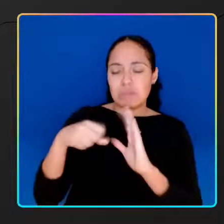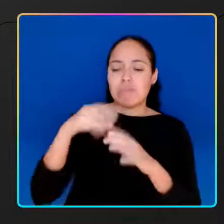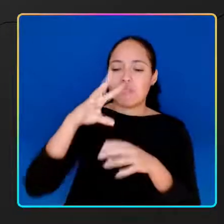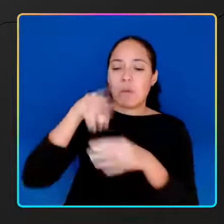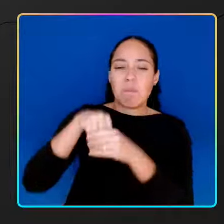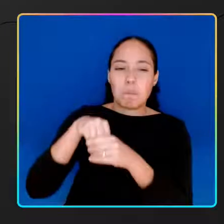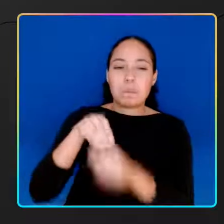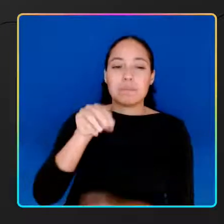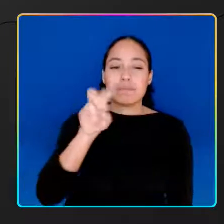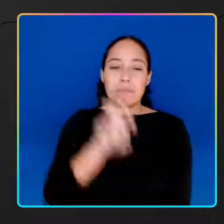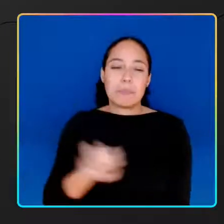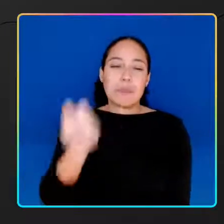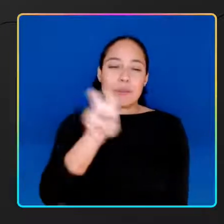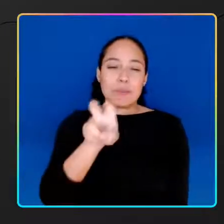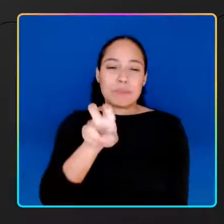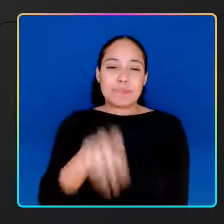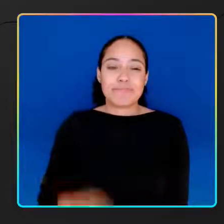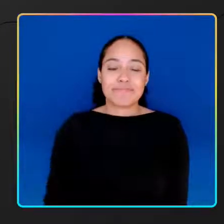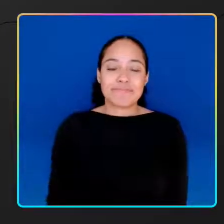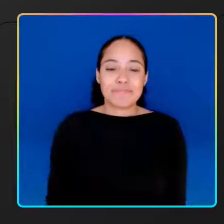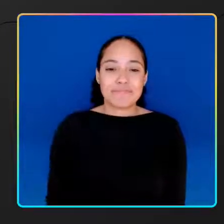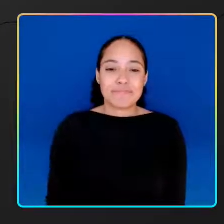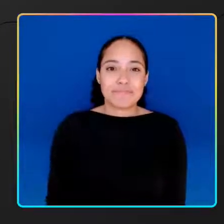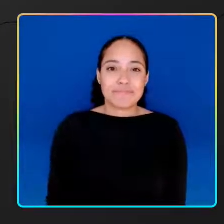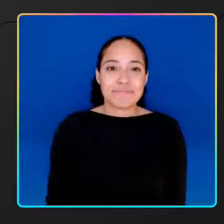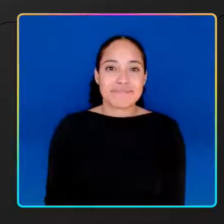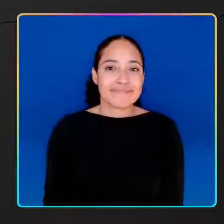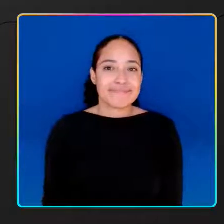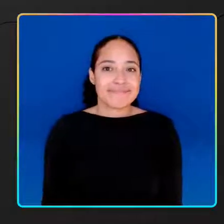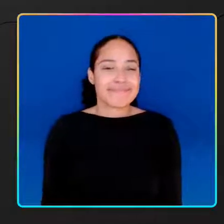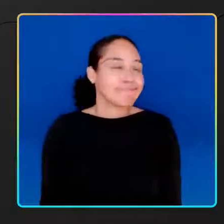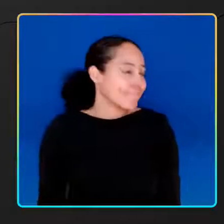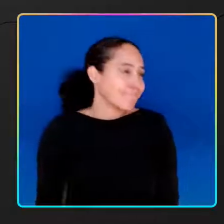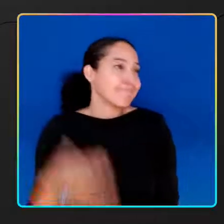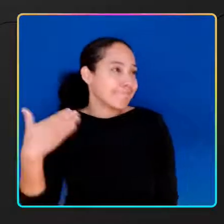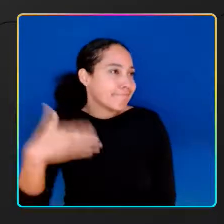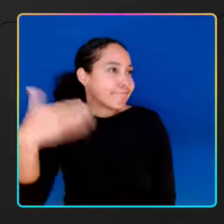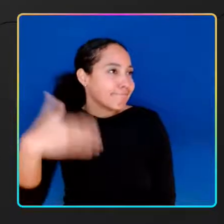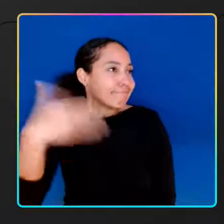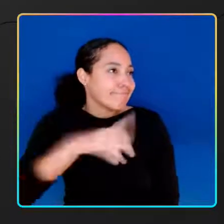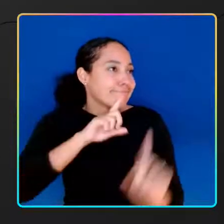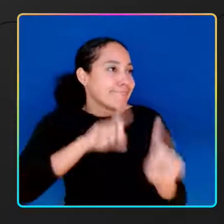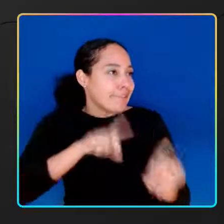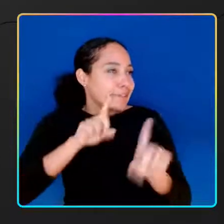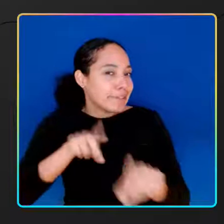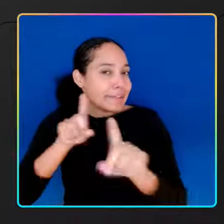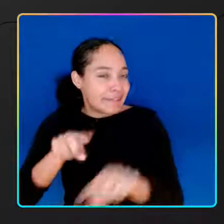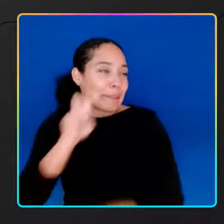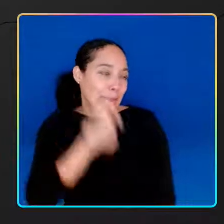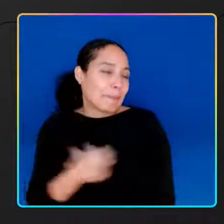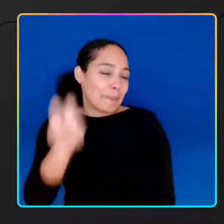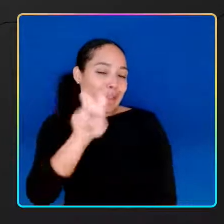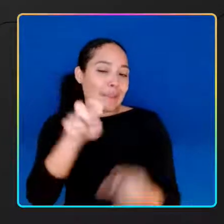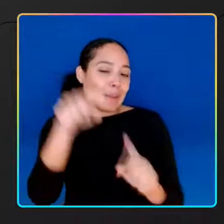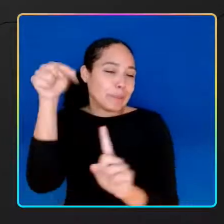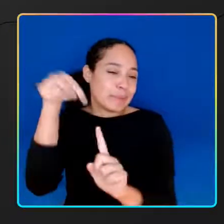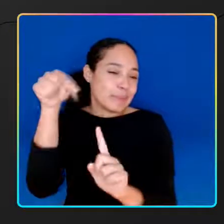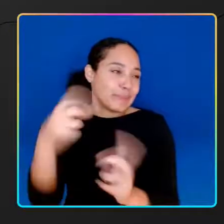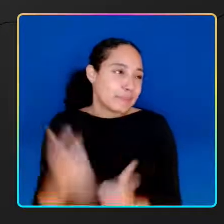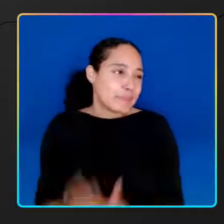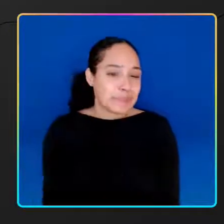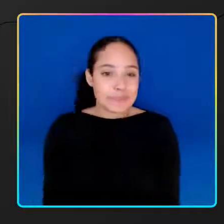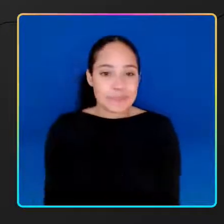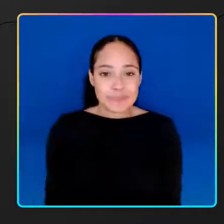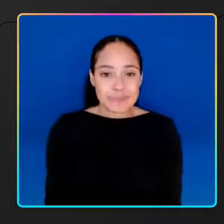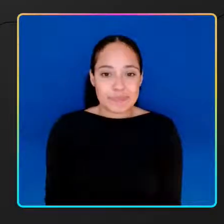It's always Python. Nice. It's always Python. There's definitely a pattern that we see from our guests. If you want to be a